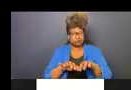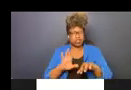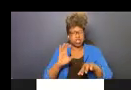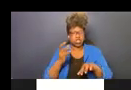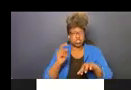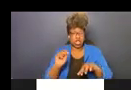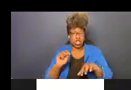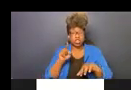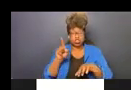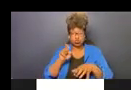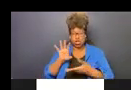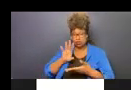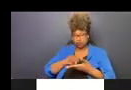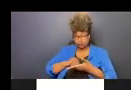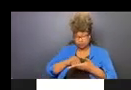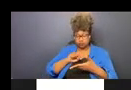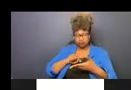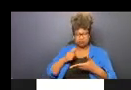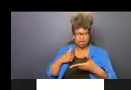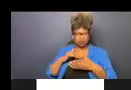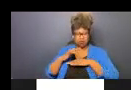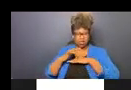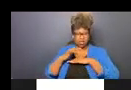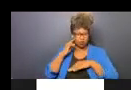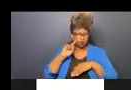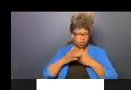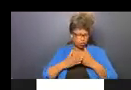and have them available to you.